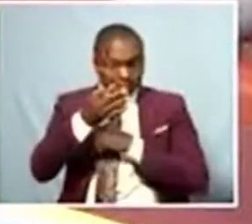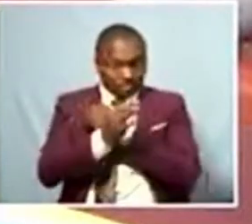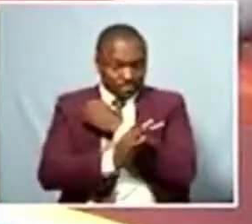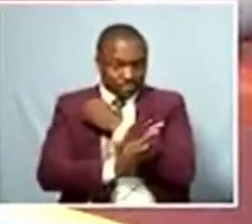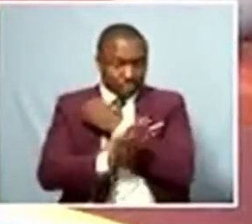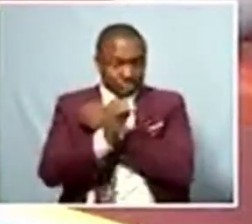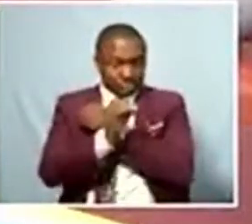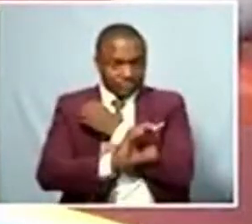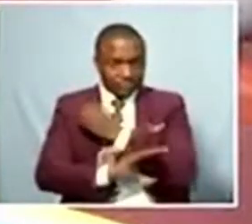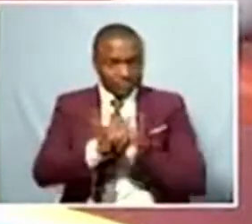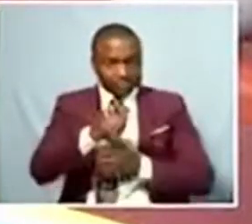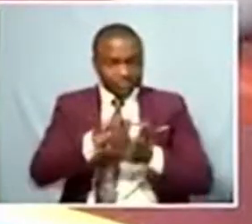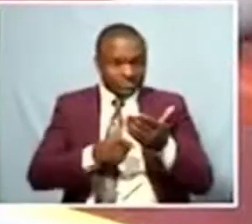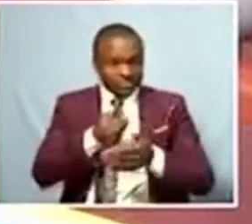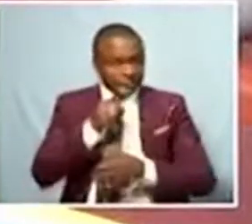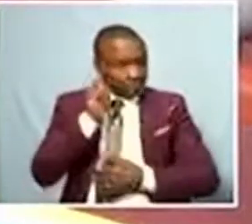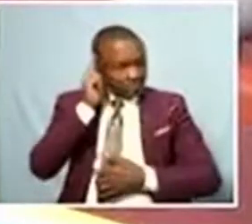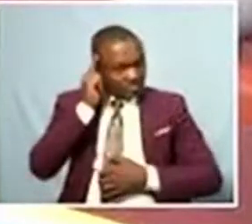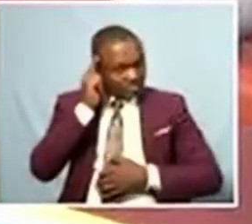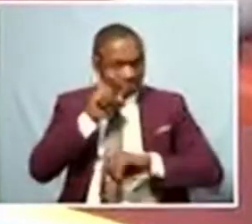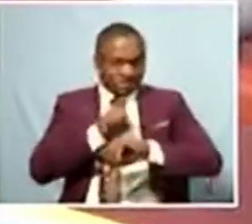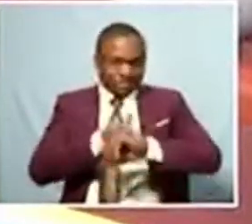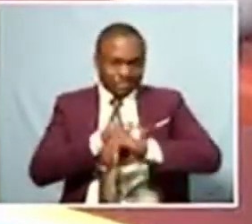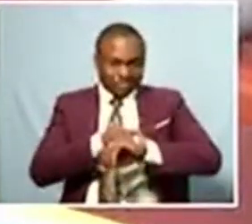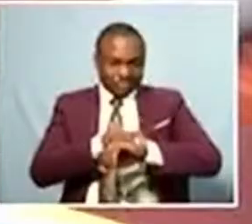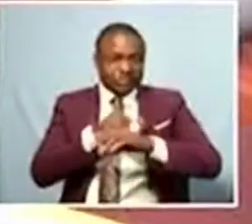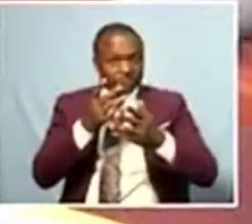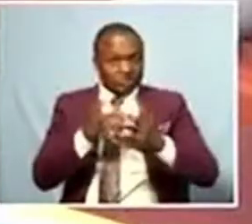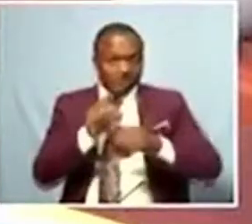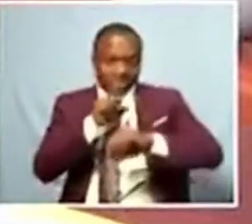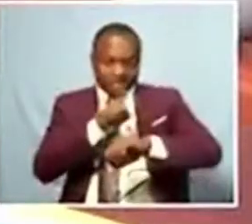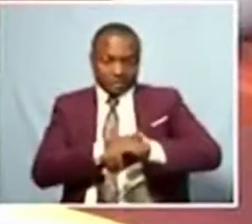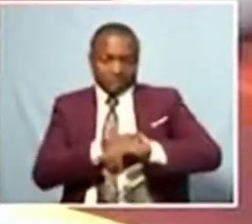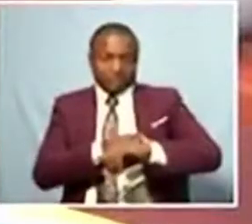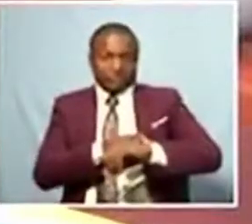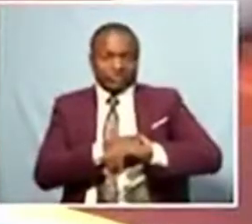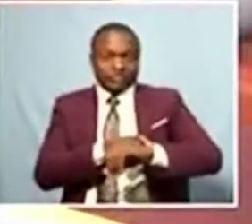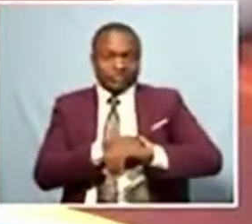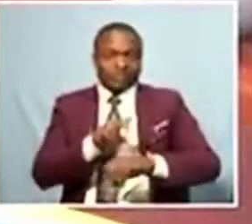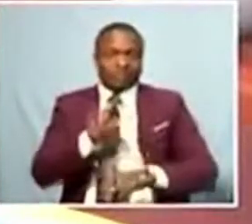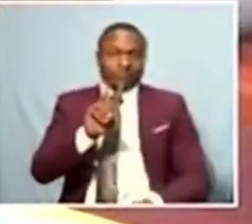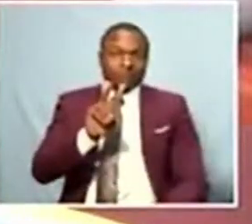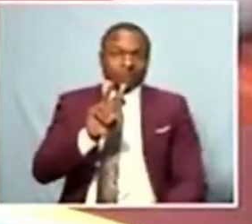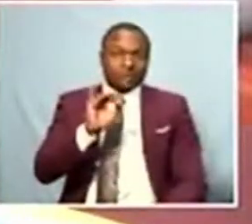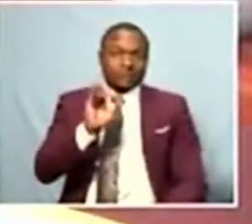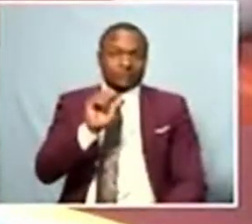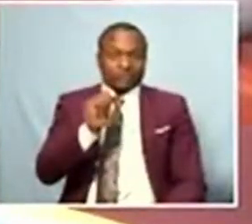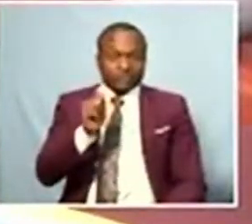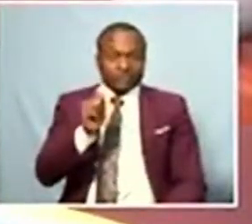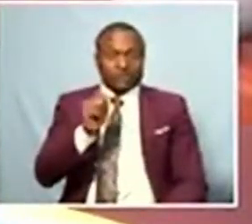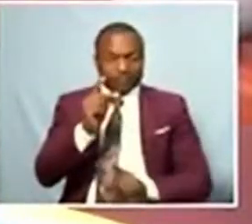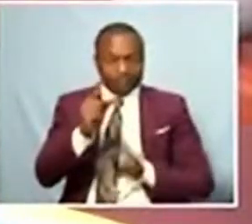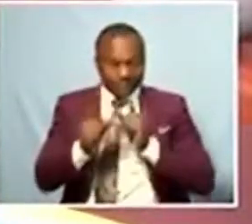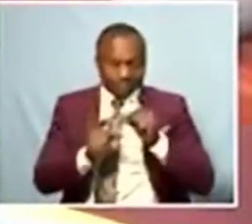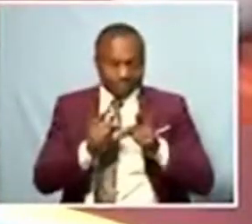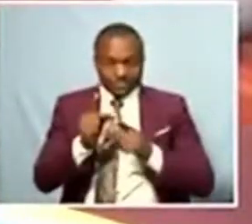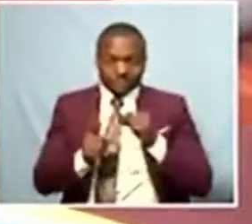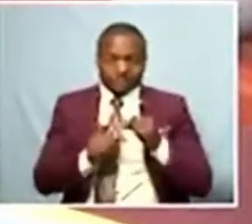Affairs, what do you think the timeline or the duration of visa processing permits should